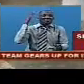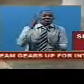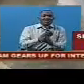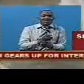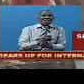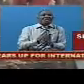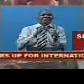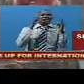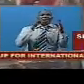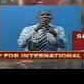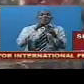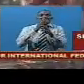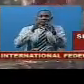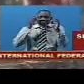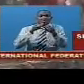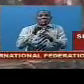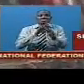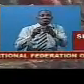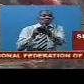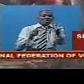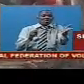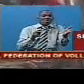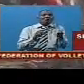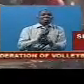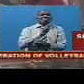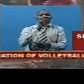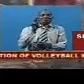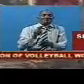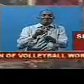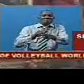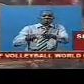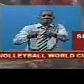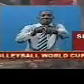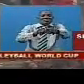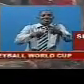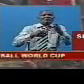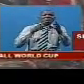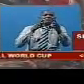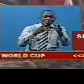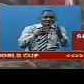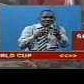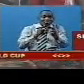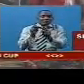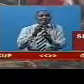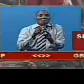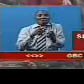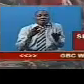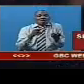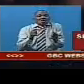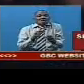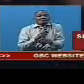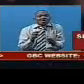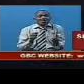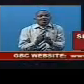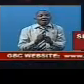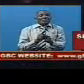it due to these reasons, even though the butchers have resorted to using gas donated to them by philanthropists to